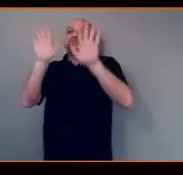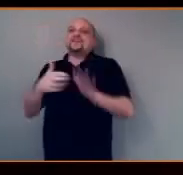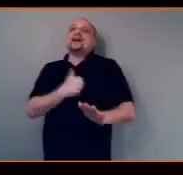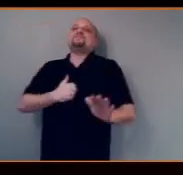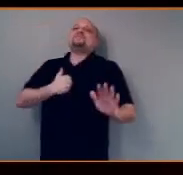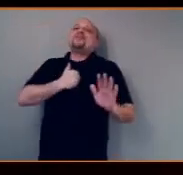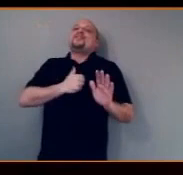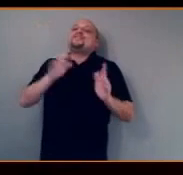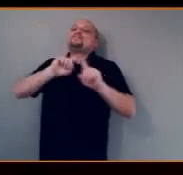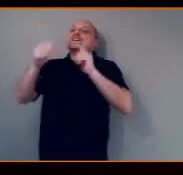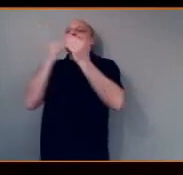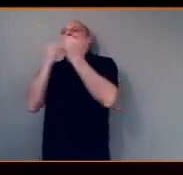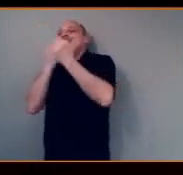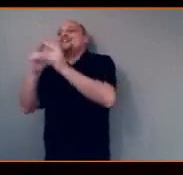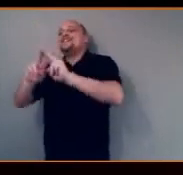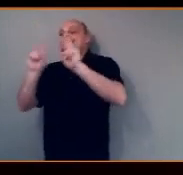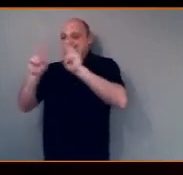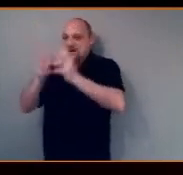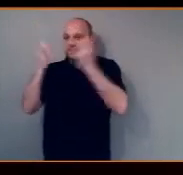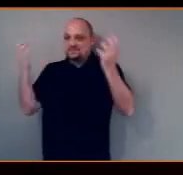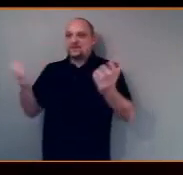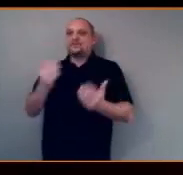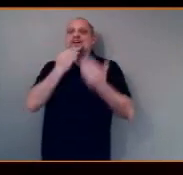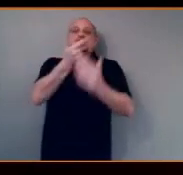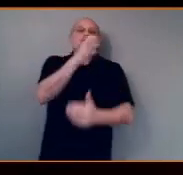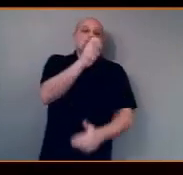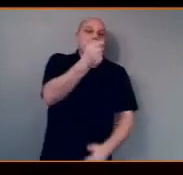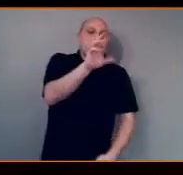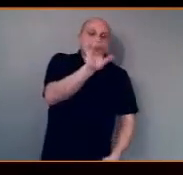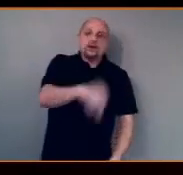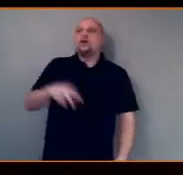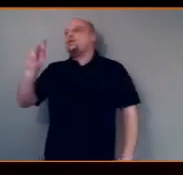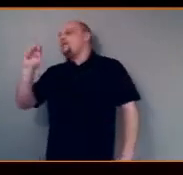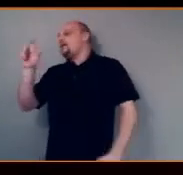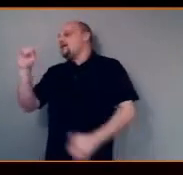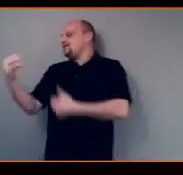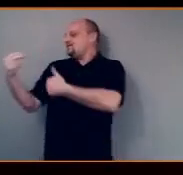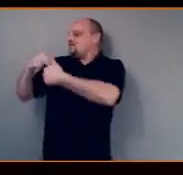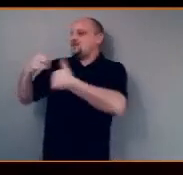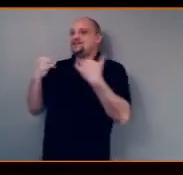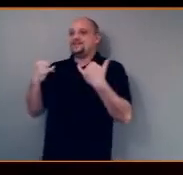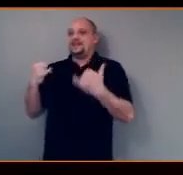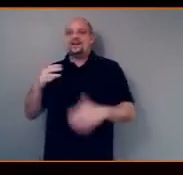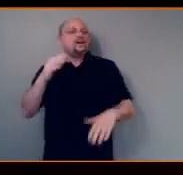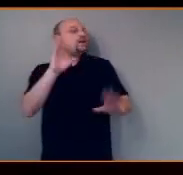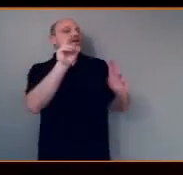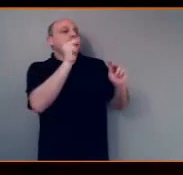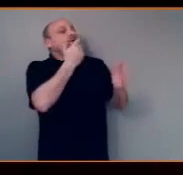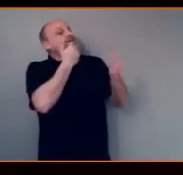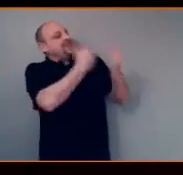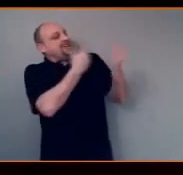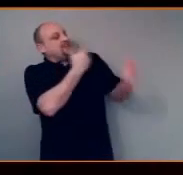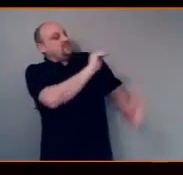you so much. Those are great questions. Thank you to Gregorio and Kelsey for joining us. Thank you so Thank much you for having